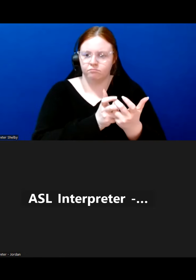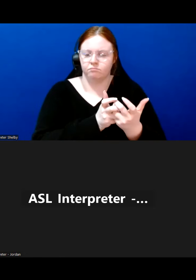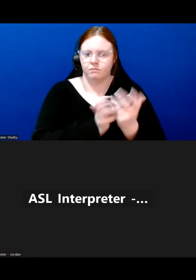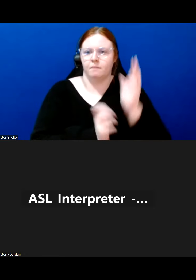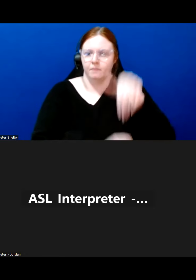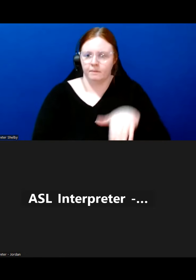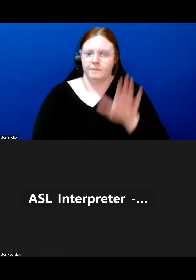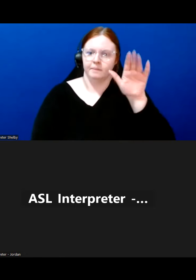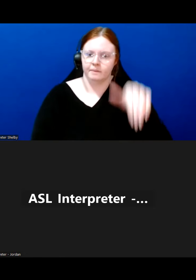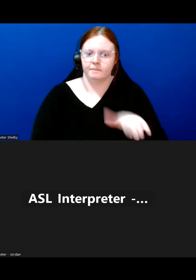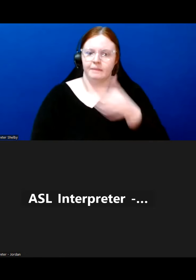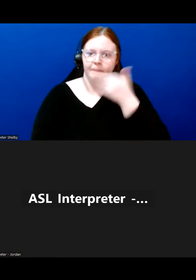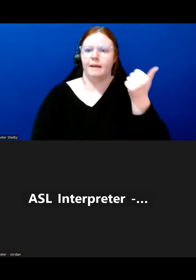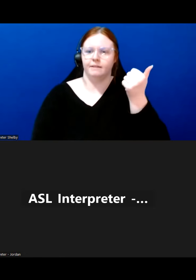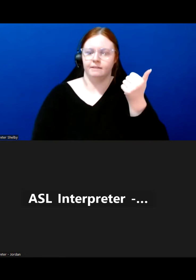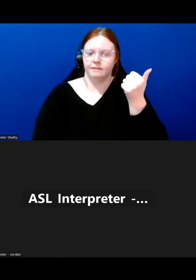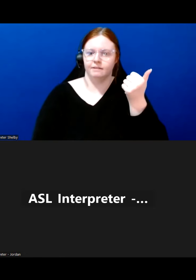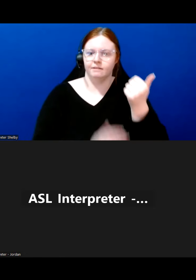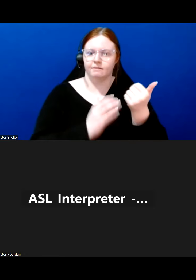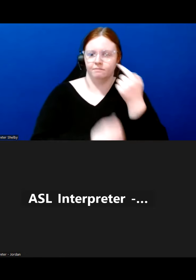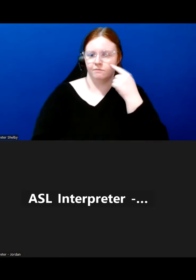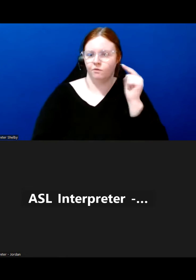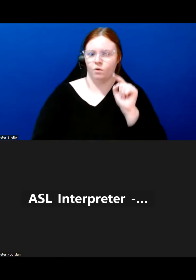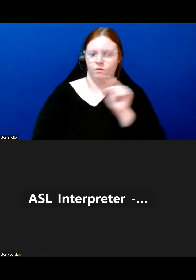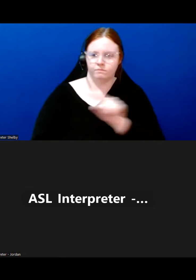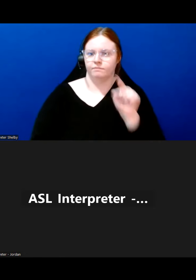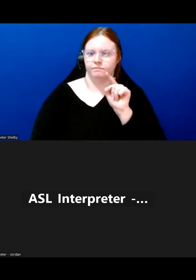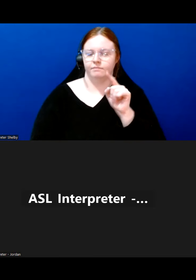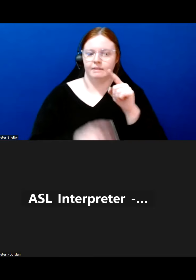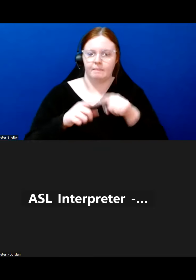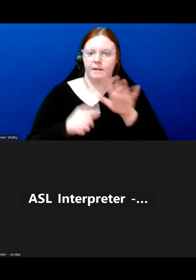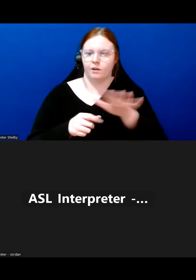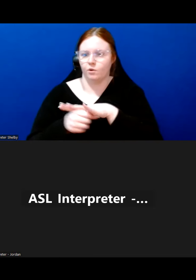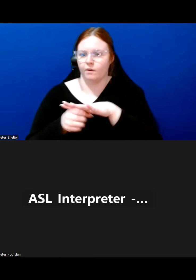and optimizes it as you move from one environment to another.